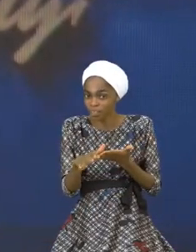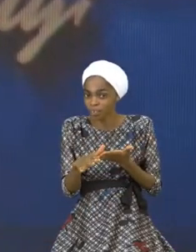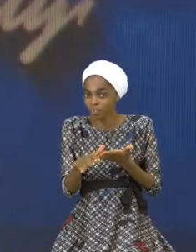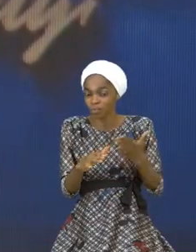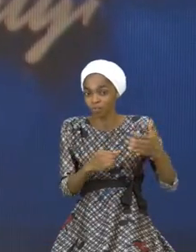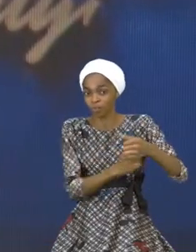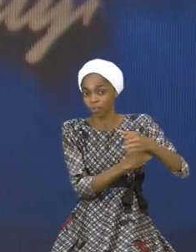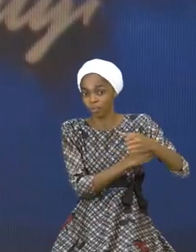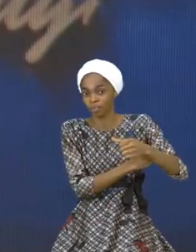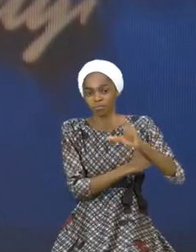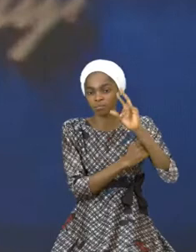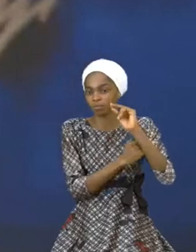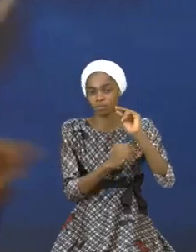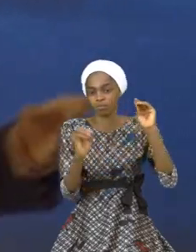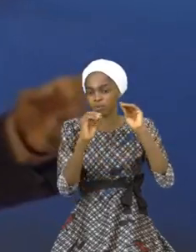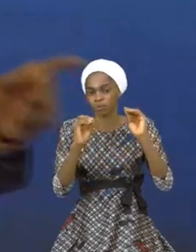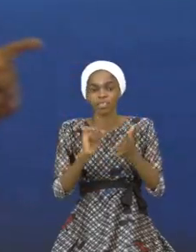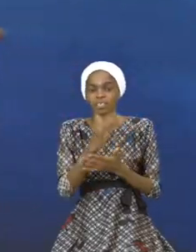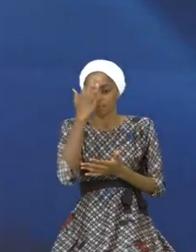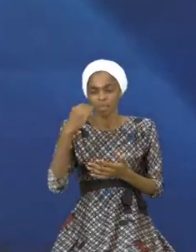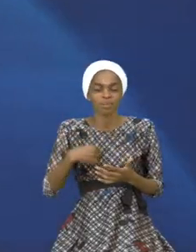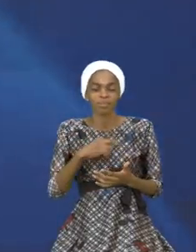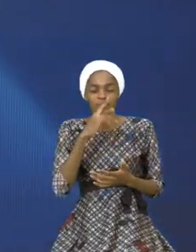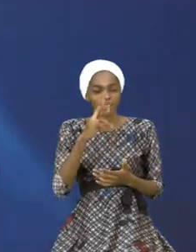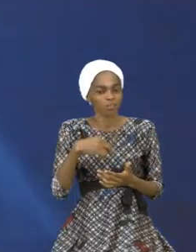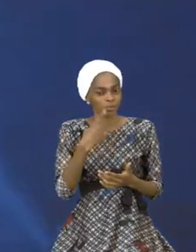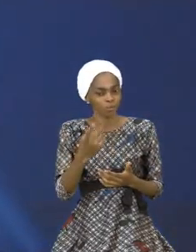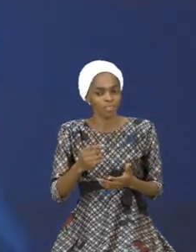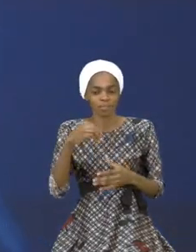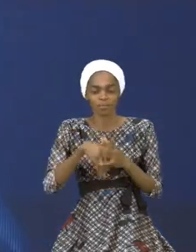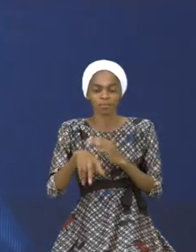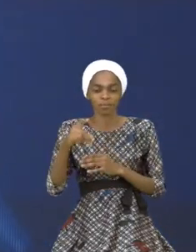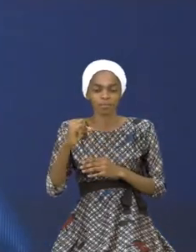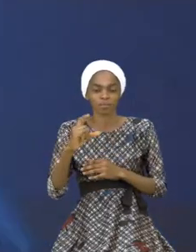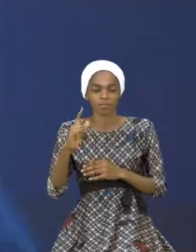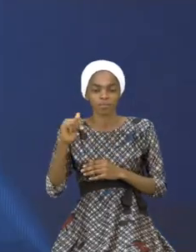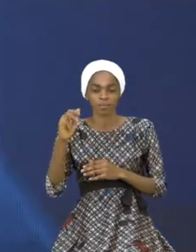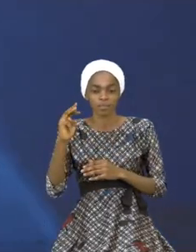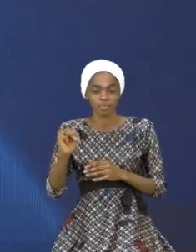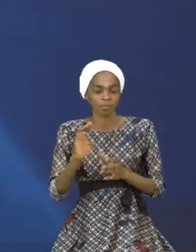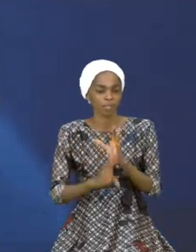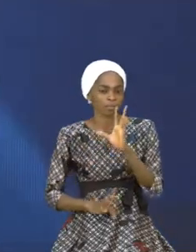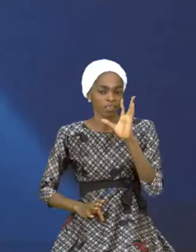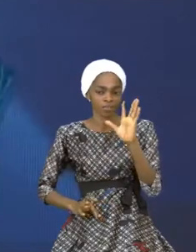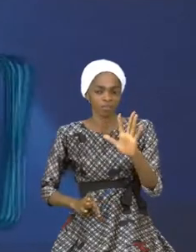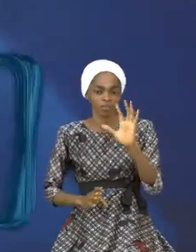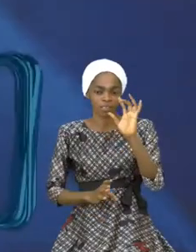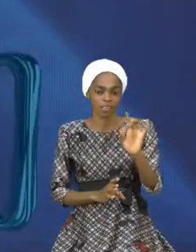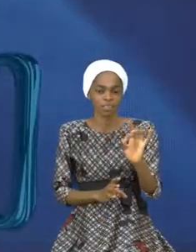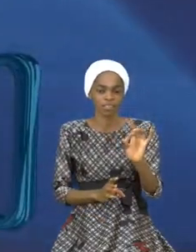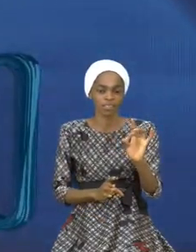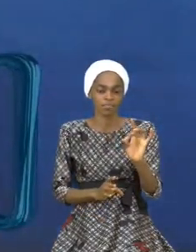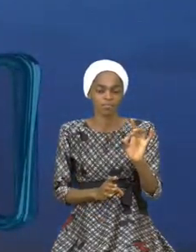no one that's what we're told in psalm 58 some 50